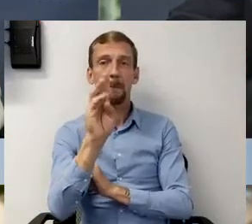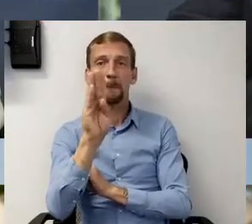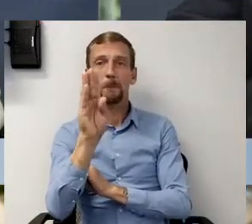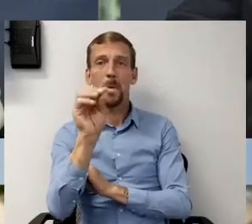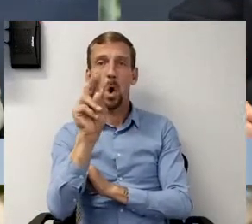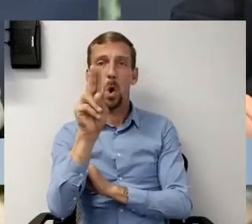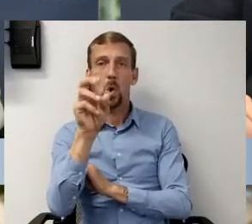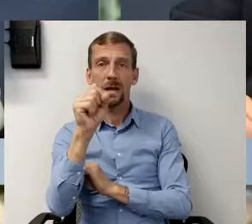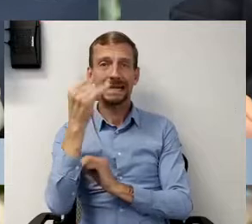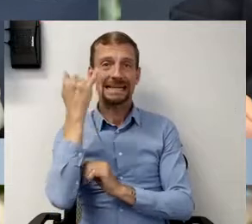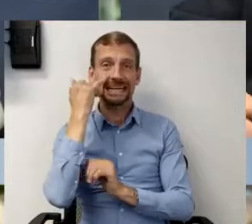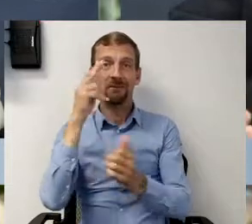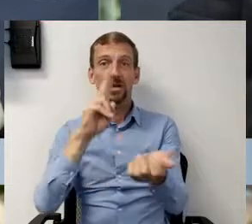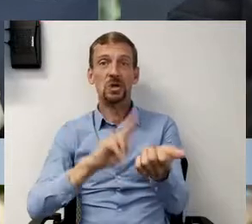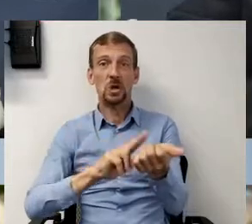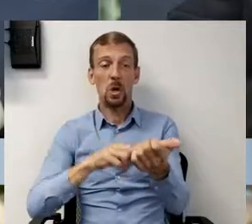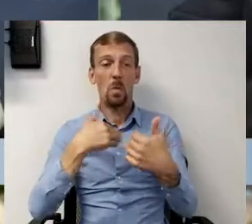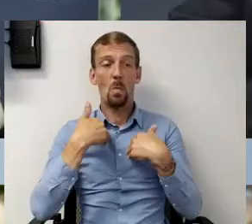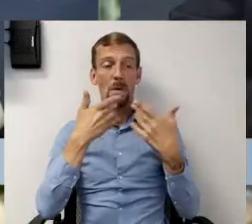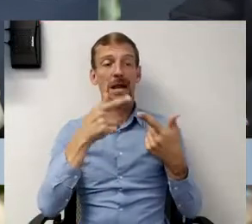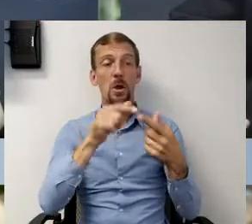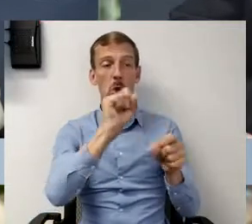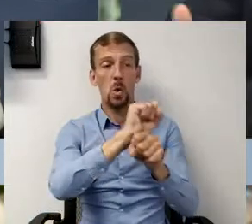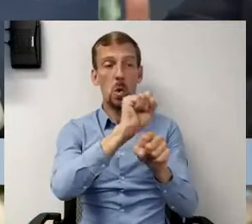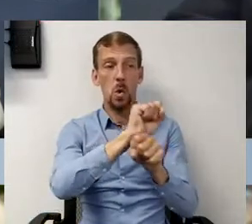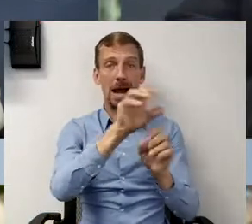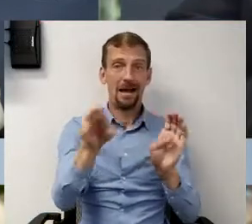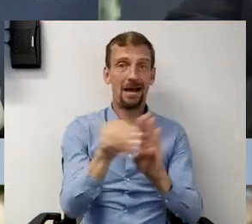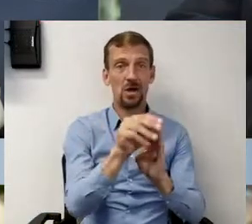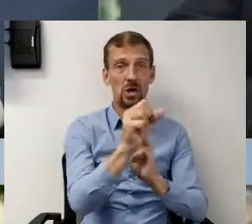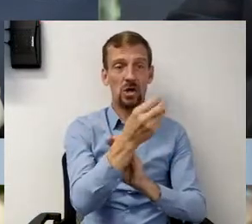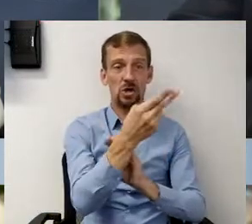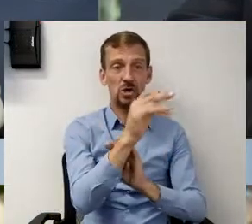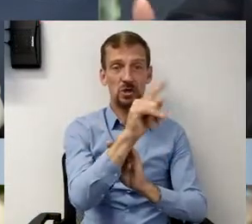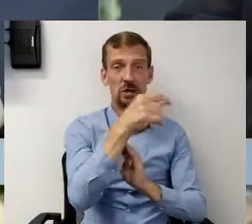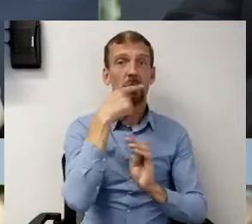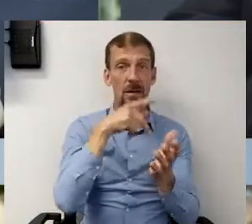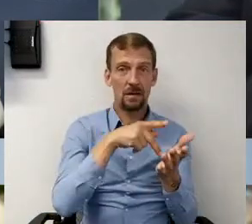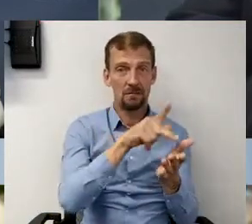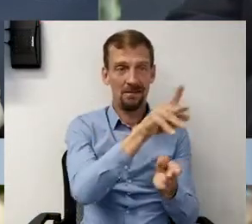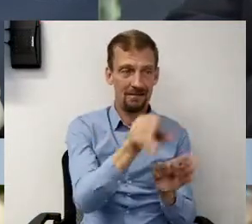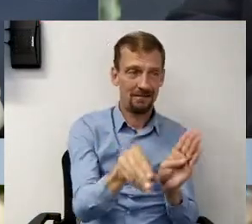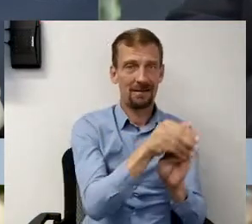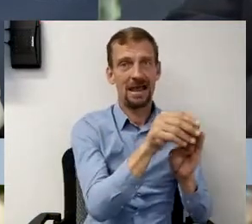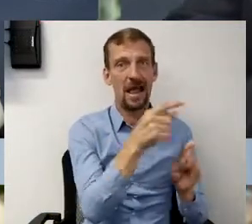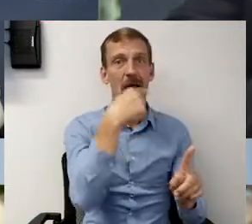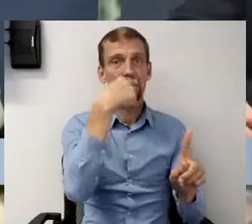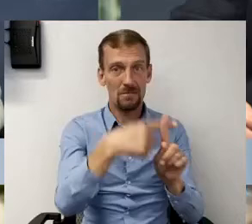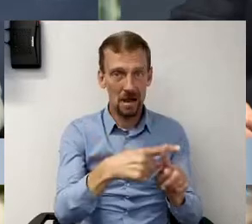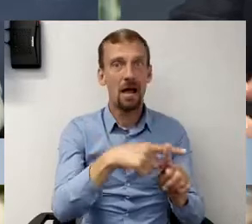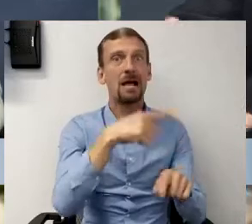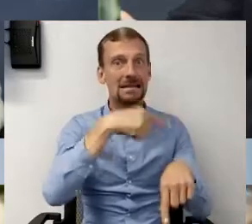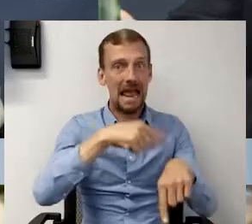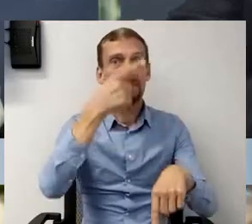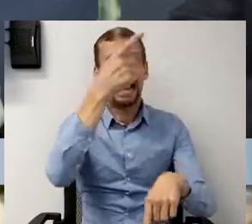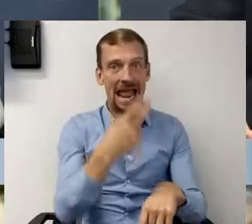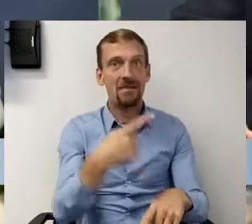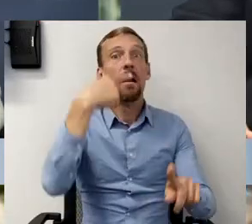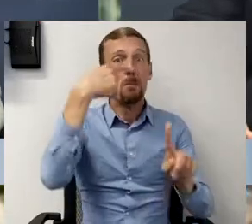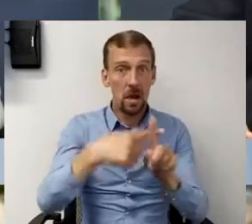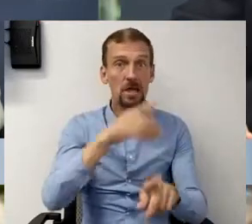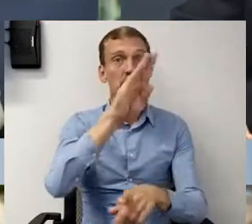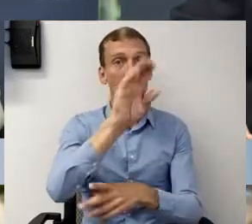is willing to work an extra shift in the pay period, not only will we pay her time and a half, but we'll give her a $400 bonus. So bless